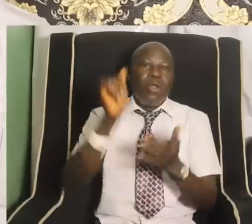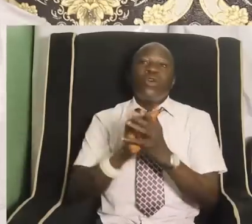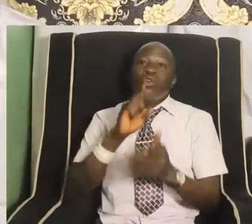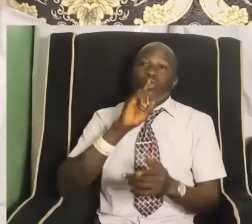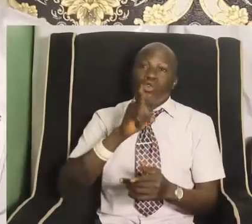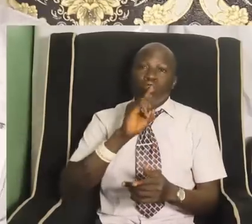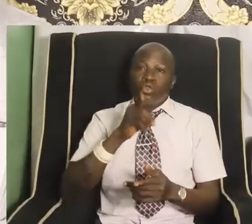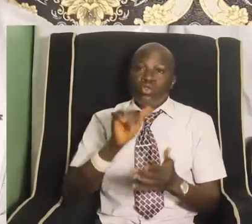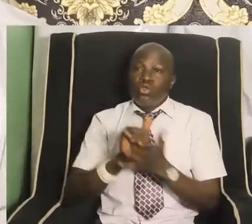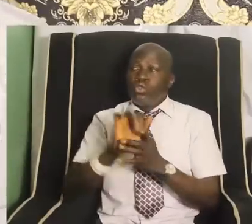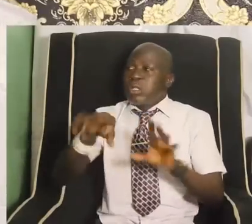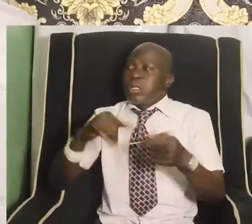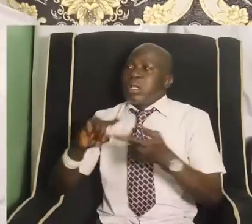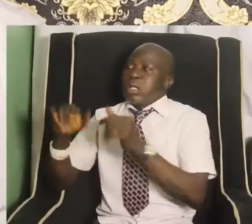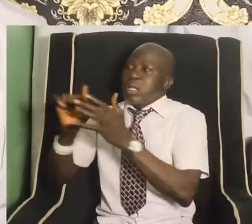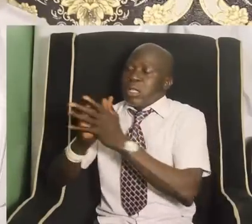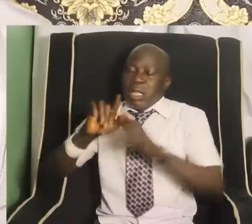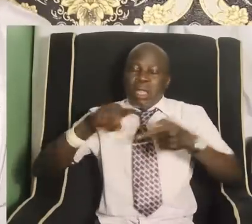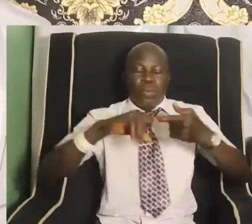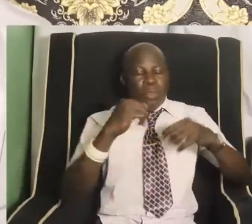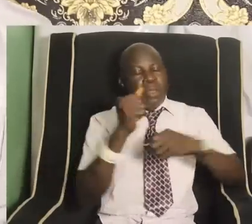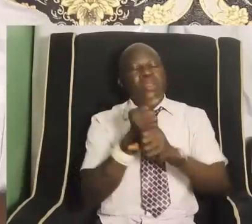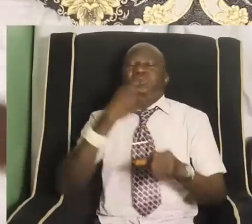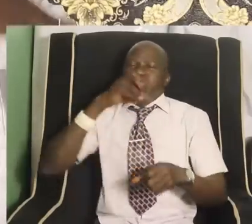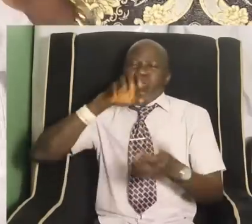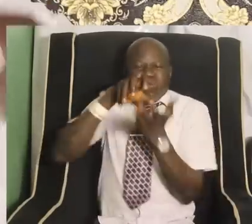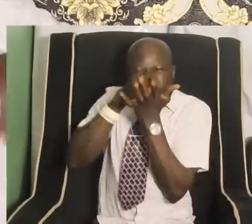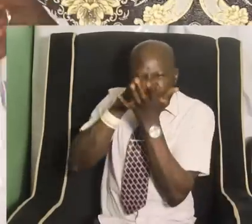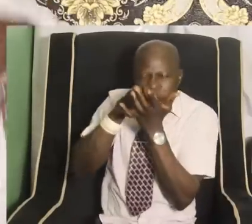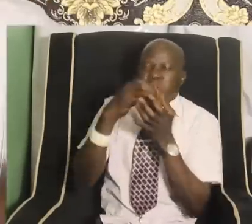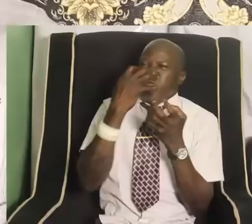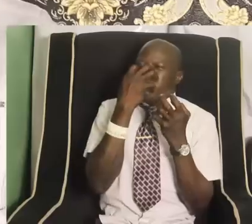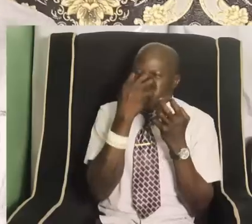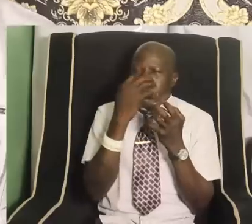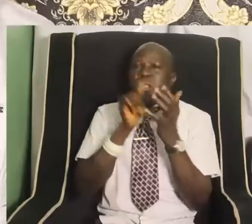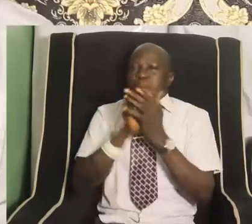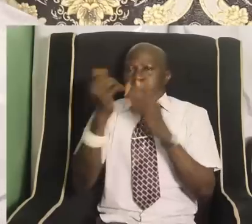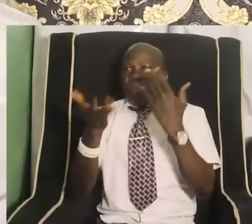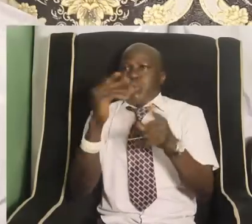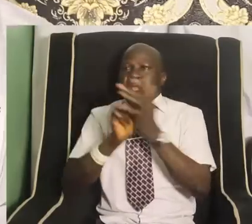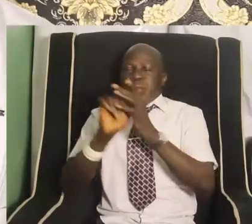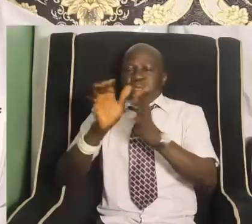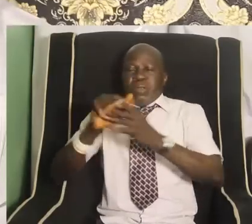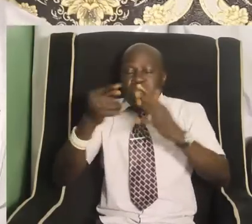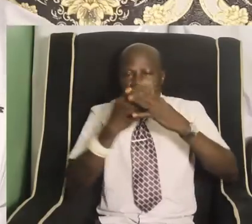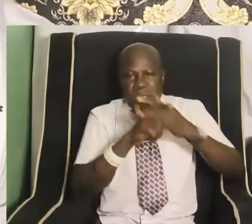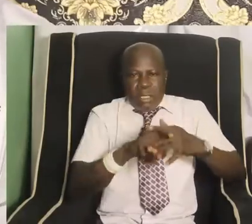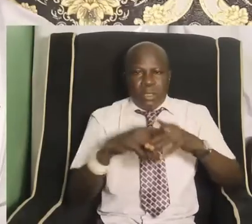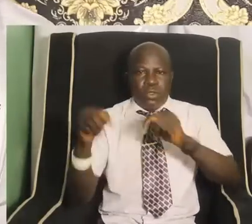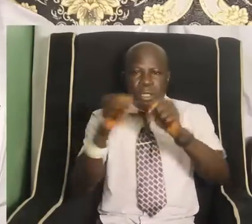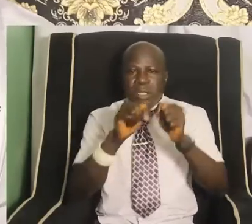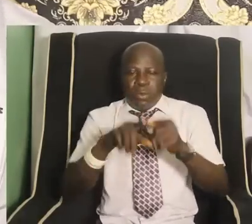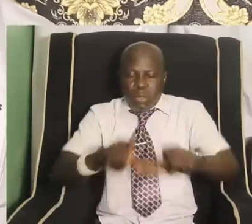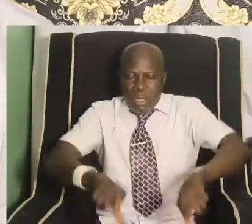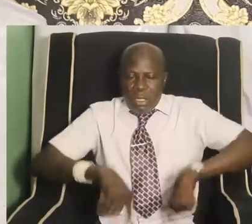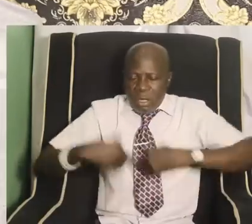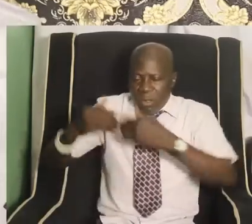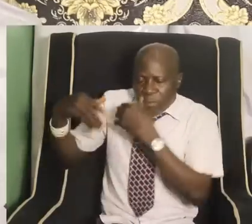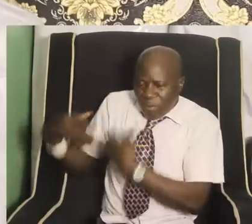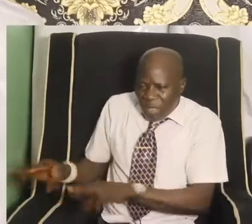Truly, you may have been mocked. The people that you started together may not leave